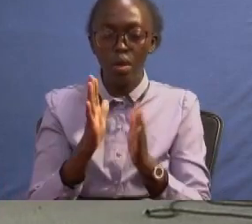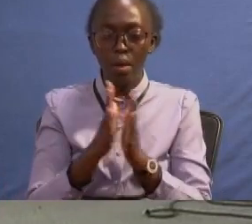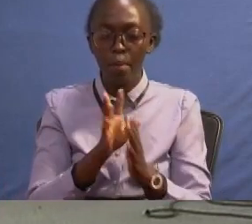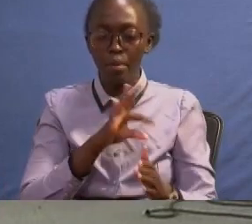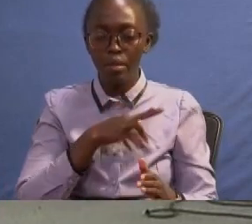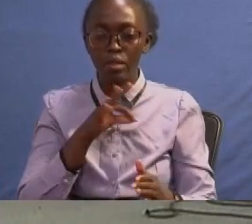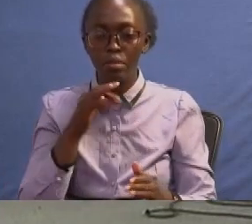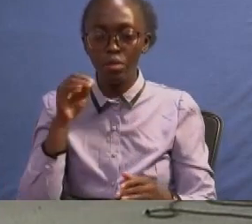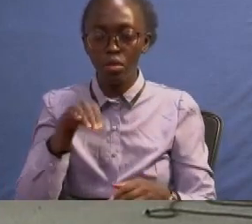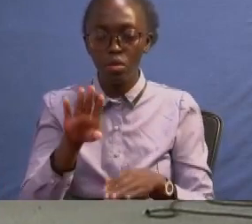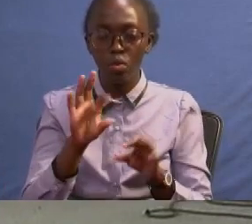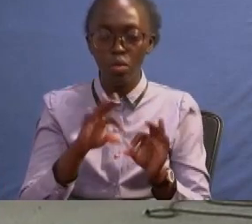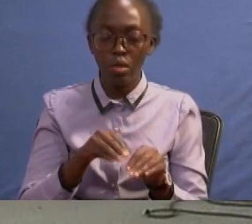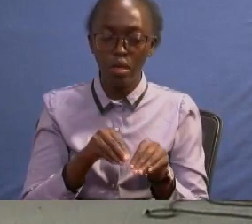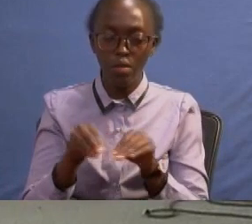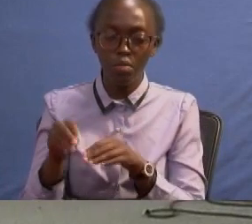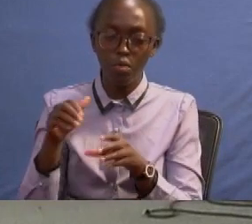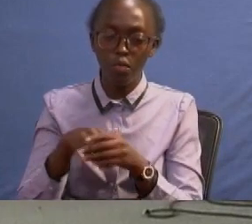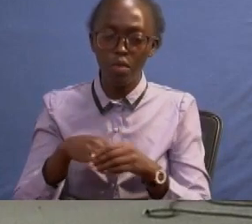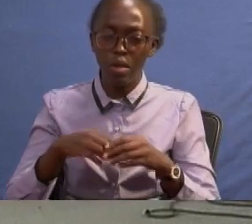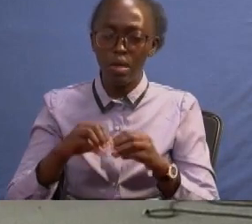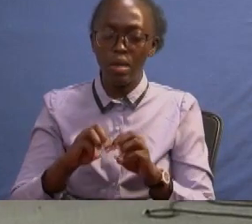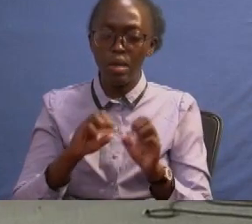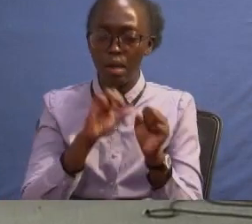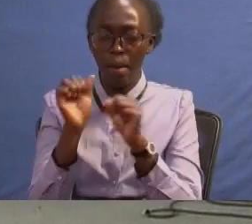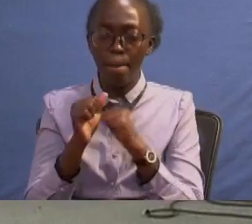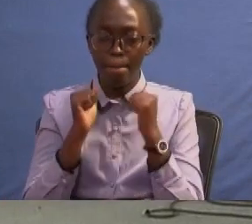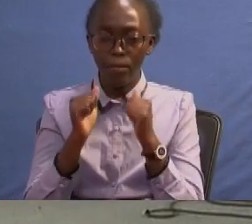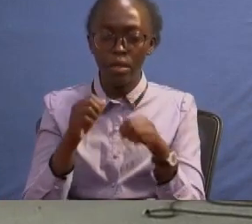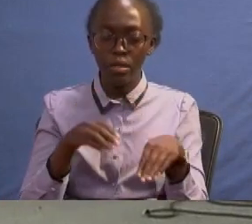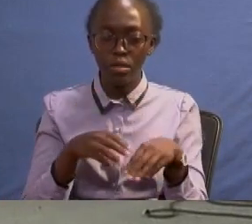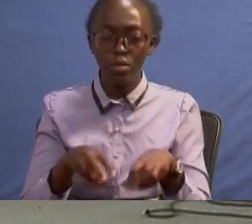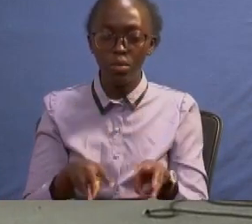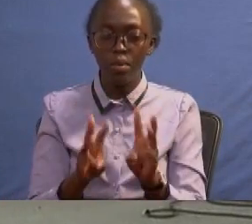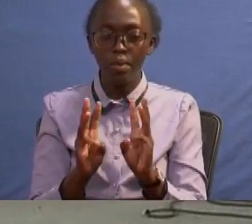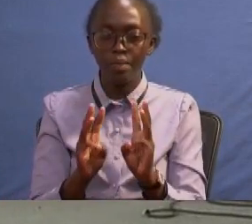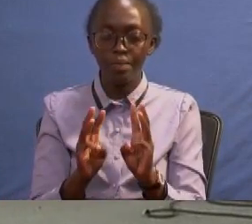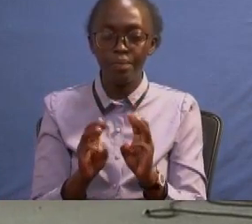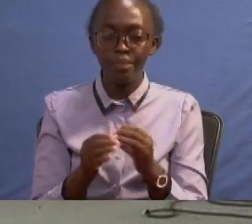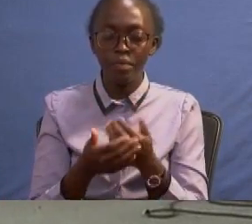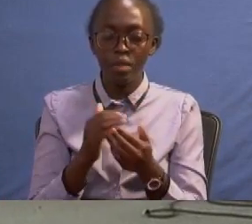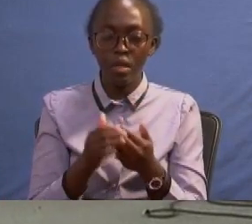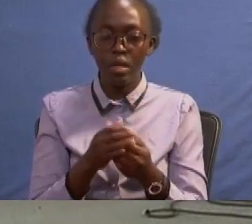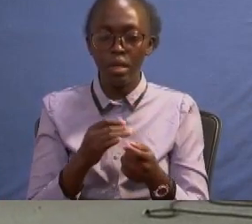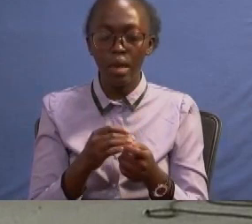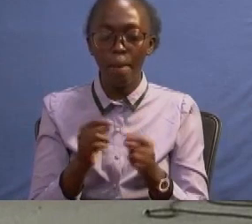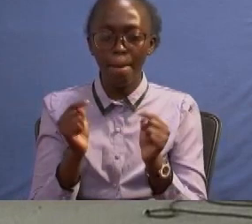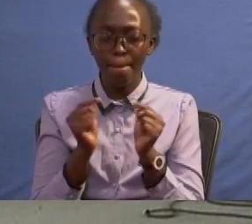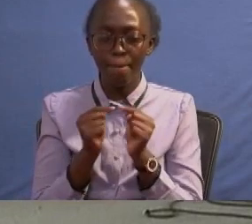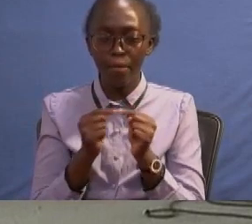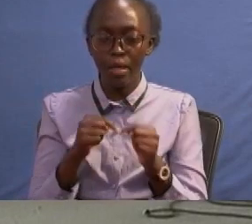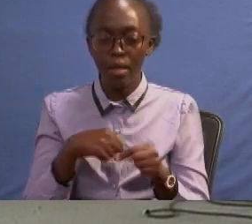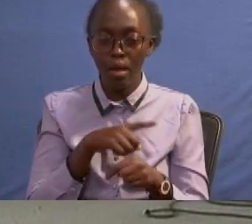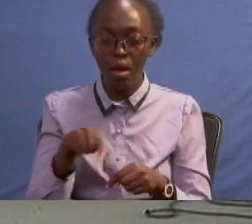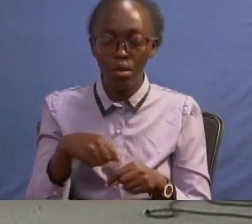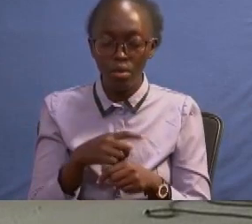in the mighty way as your hand nurses the pain that is in us, O Jehovah God, and the comrades